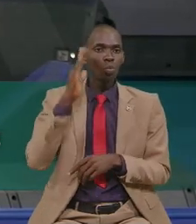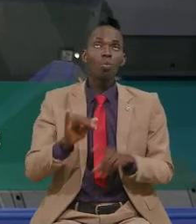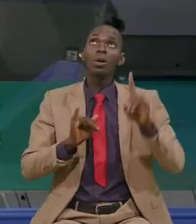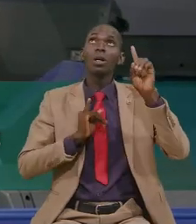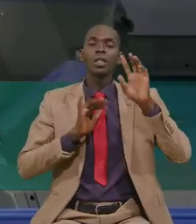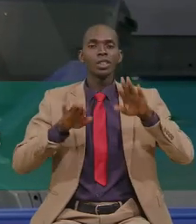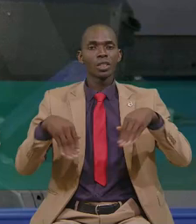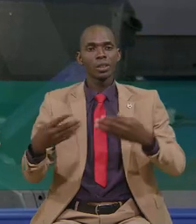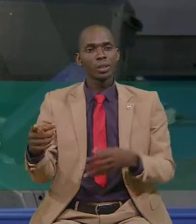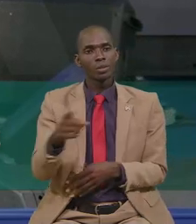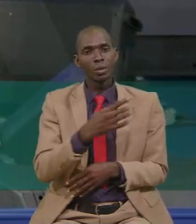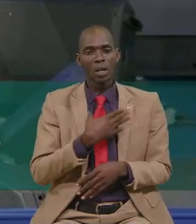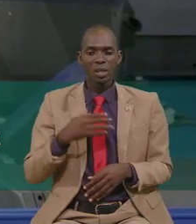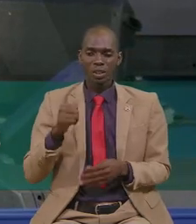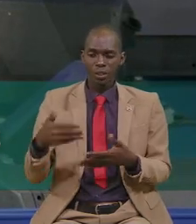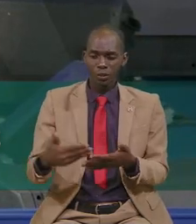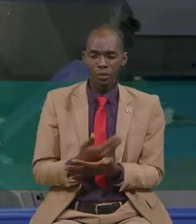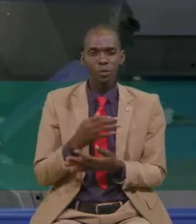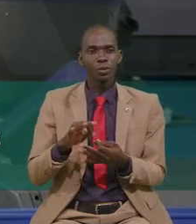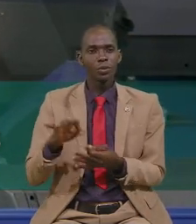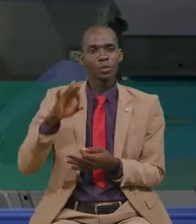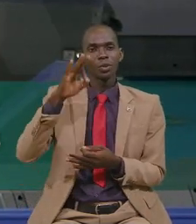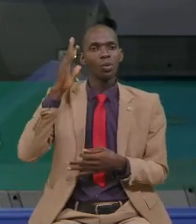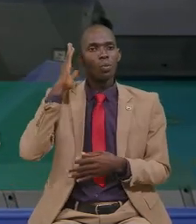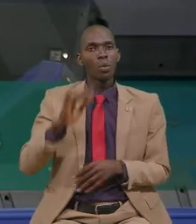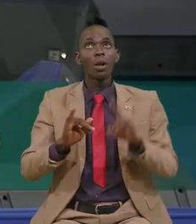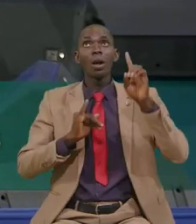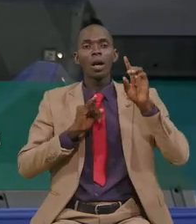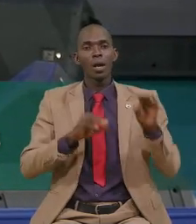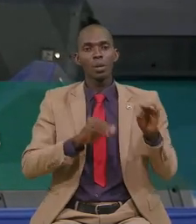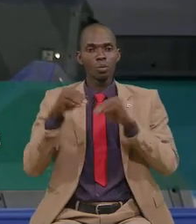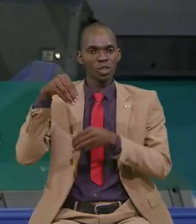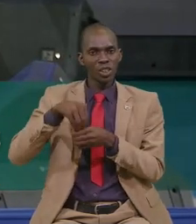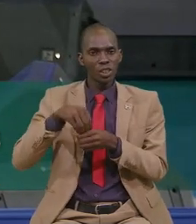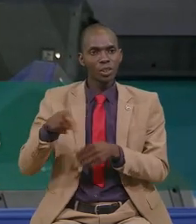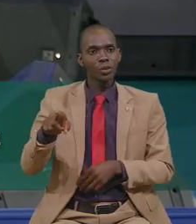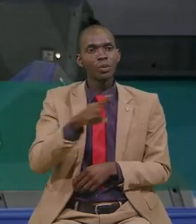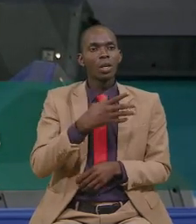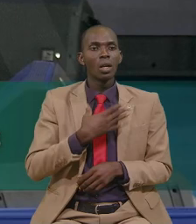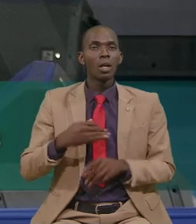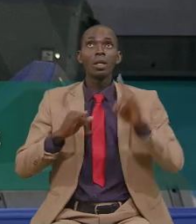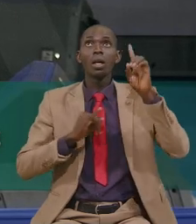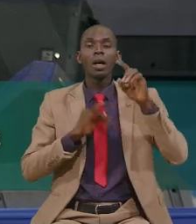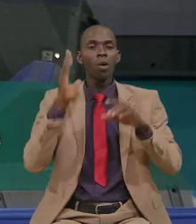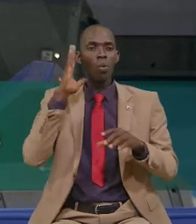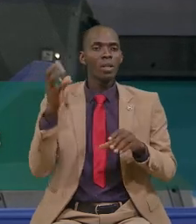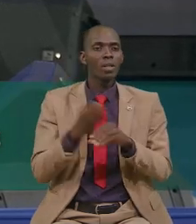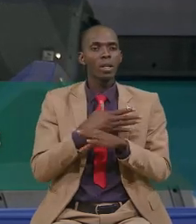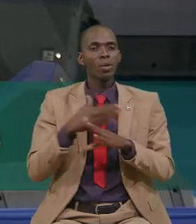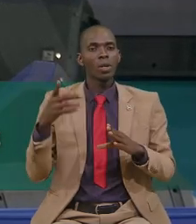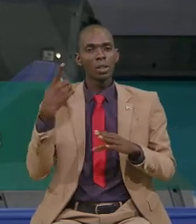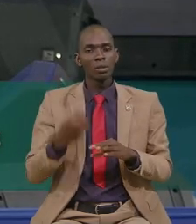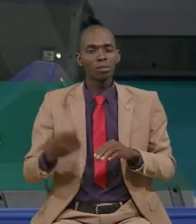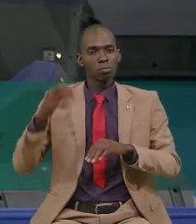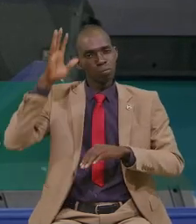you, and a new spirit will I put within you, and I will take away the stony